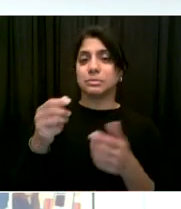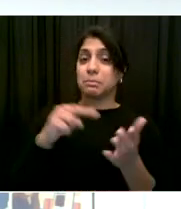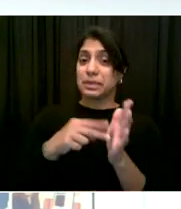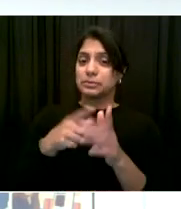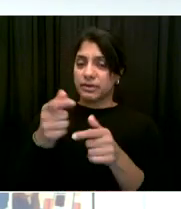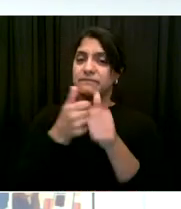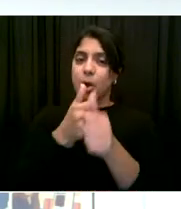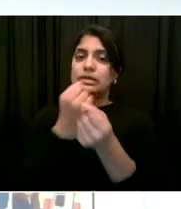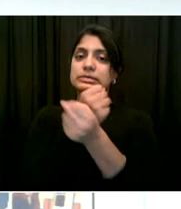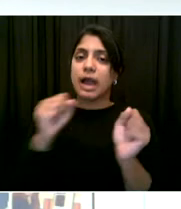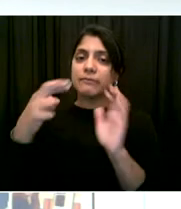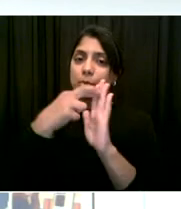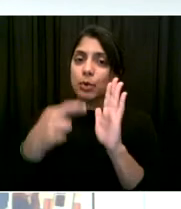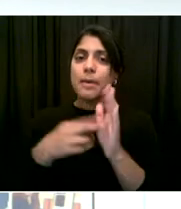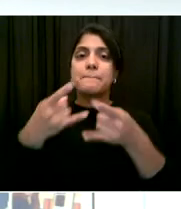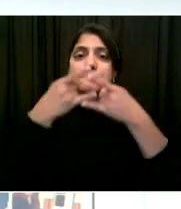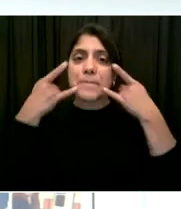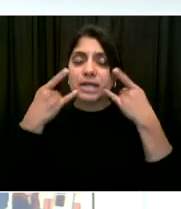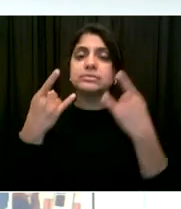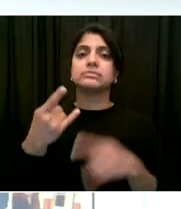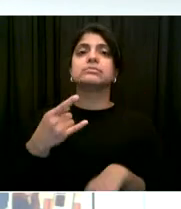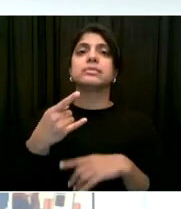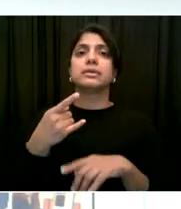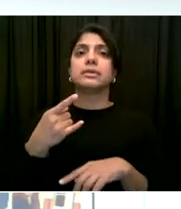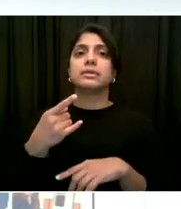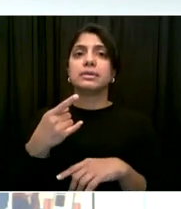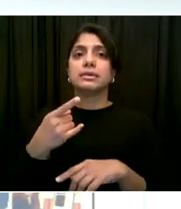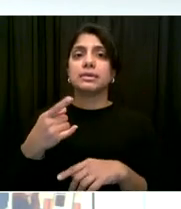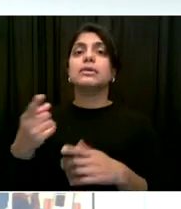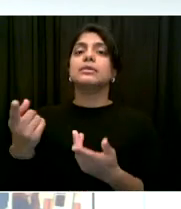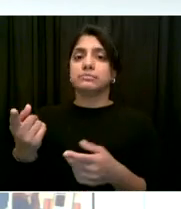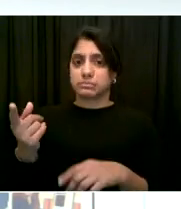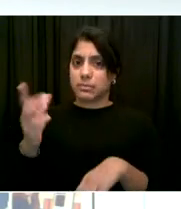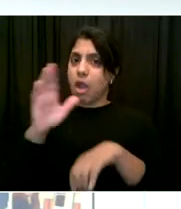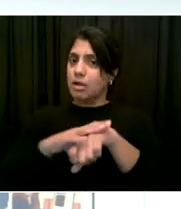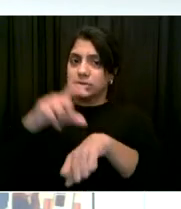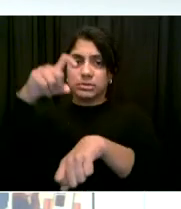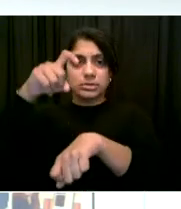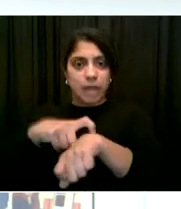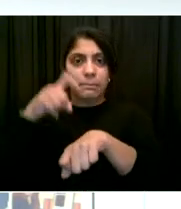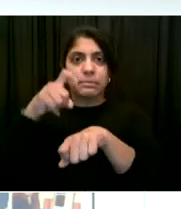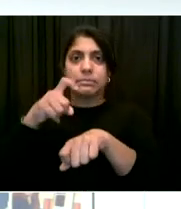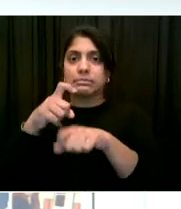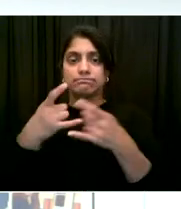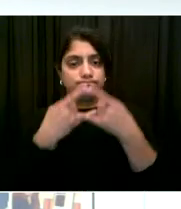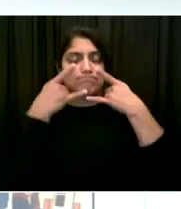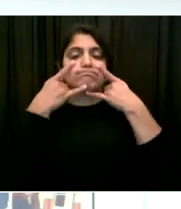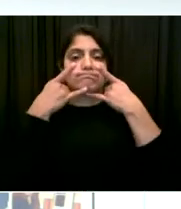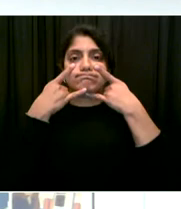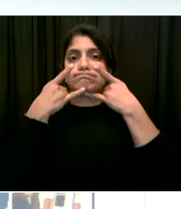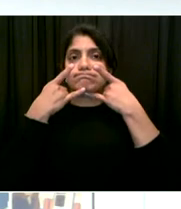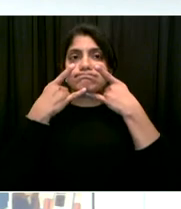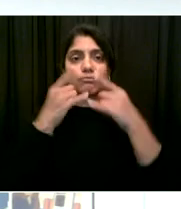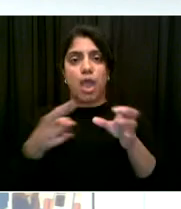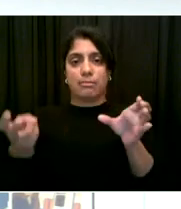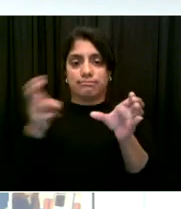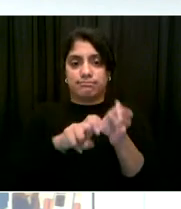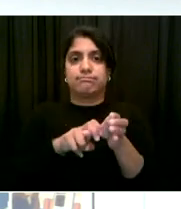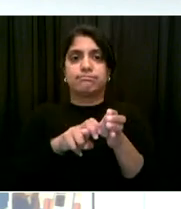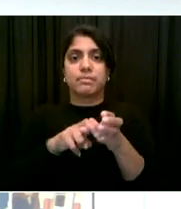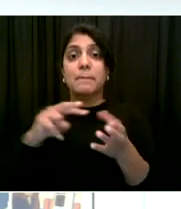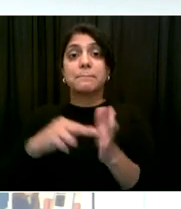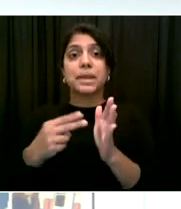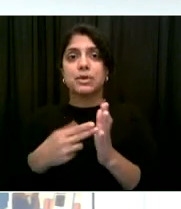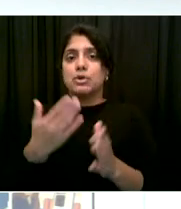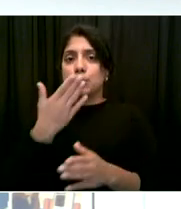travel. You can consider using a higher quality mask as you're doing so. And of course, the common sense precautions like washing